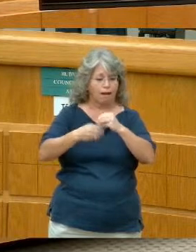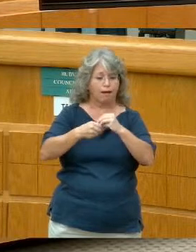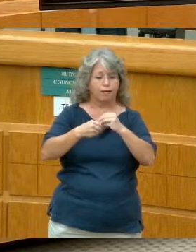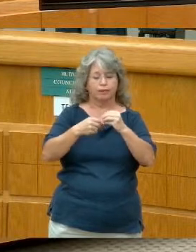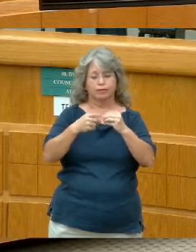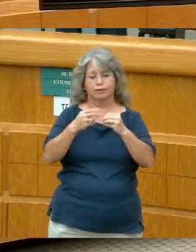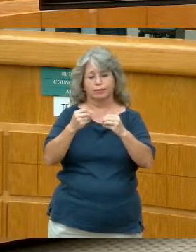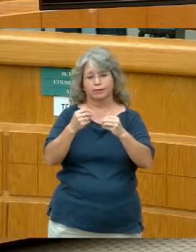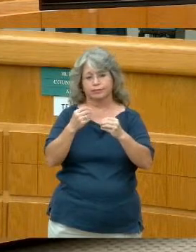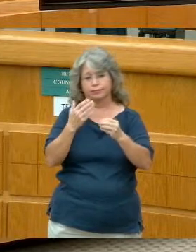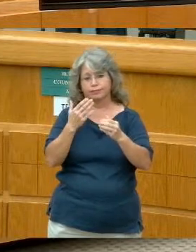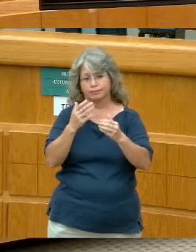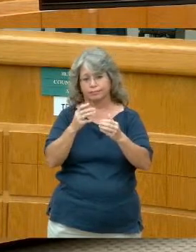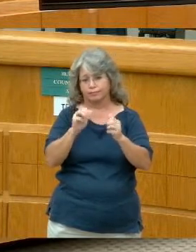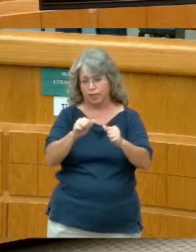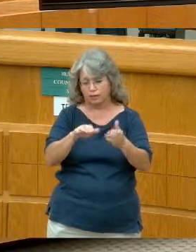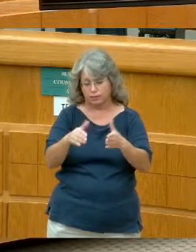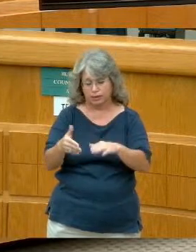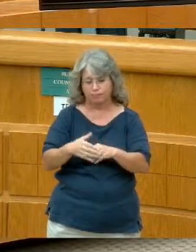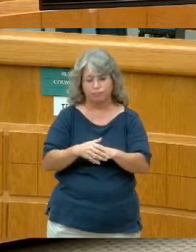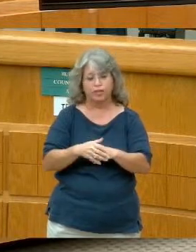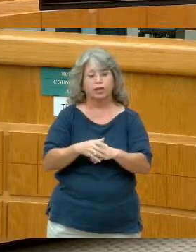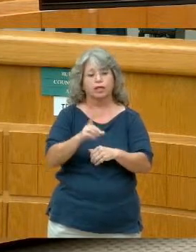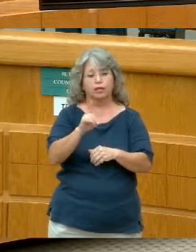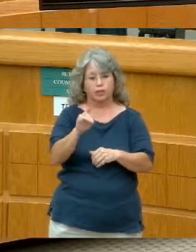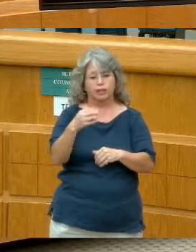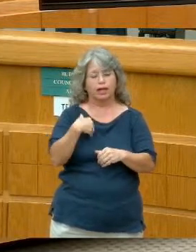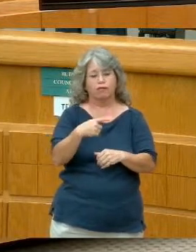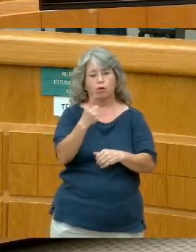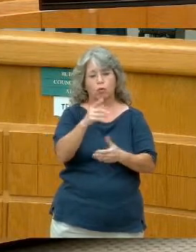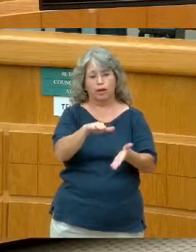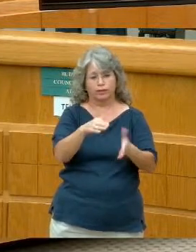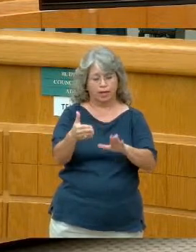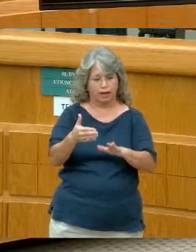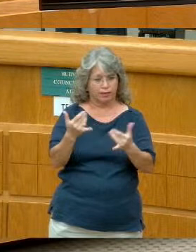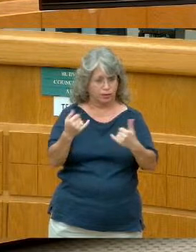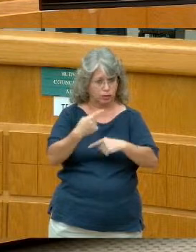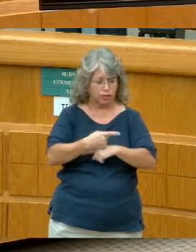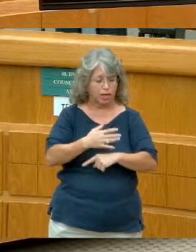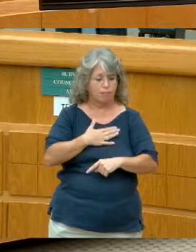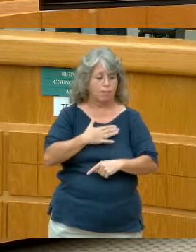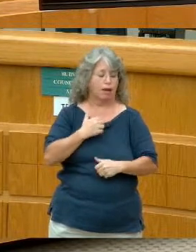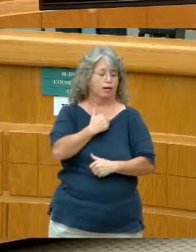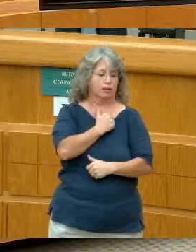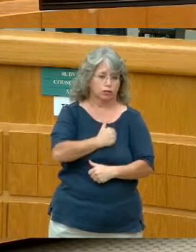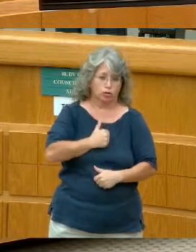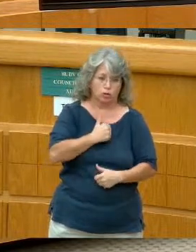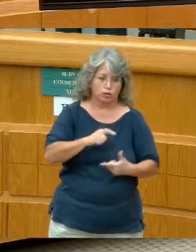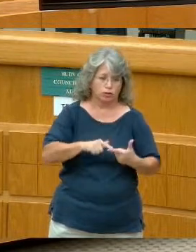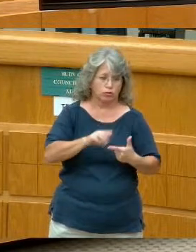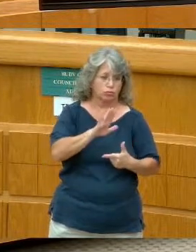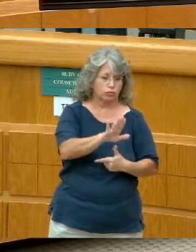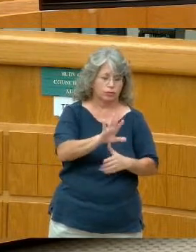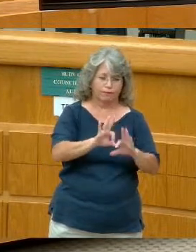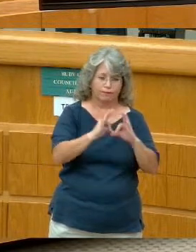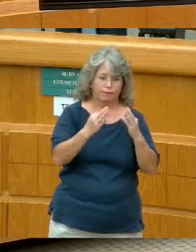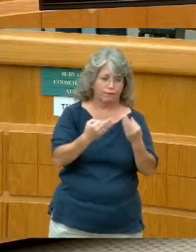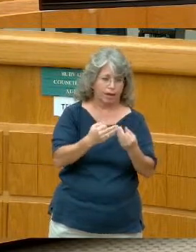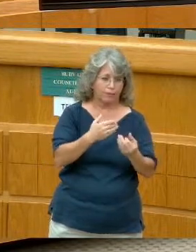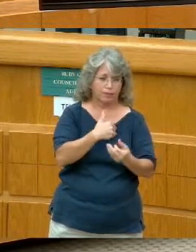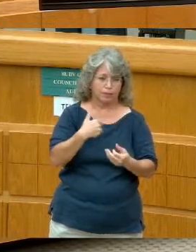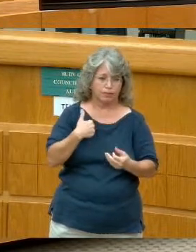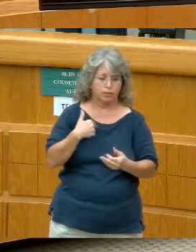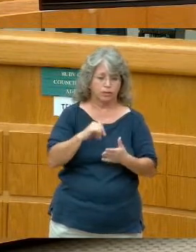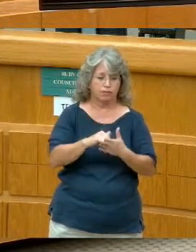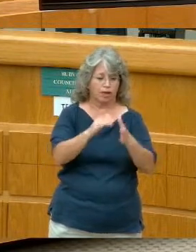next slide, please. And so these are the number of deaths. We did have one death today, and my condolences do go to the family members of